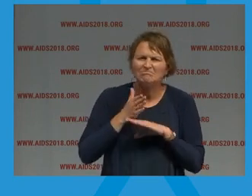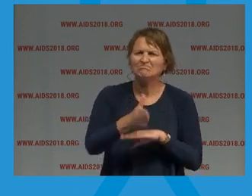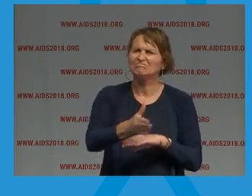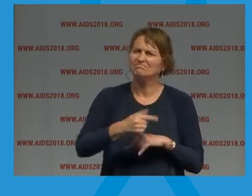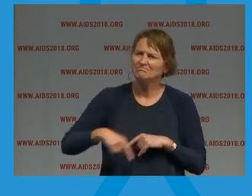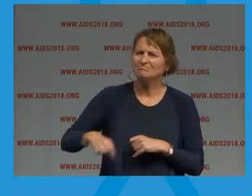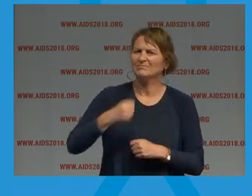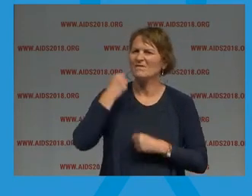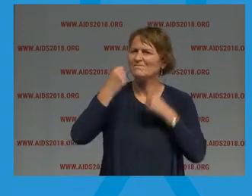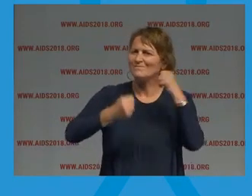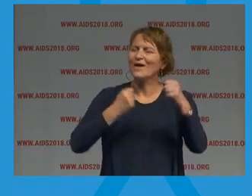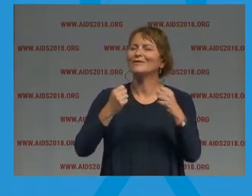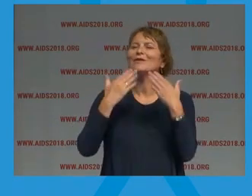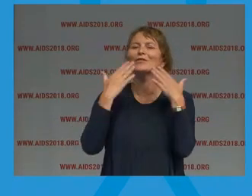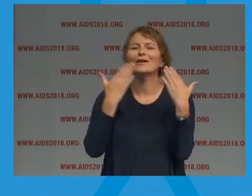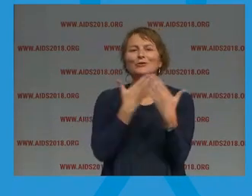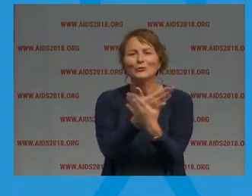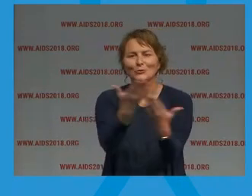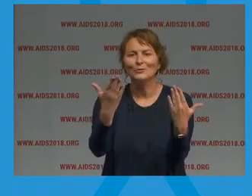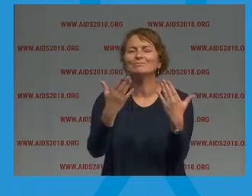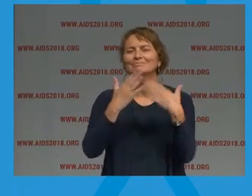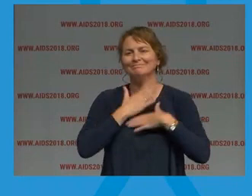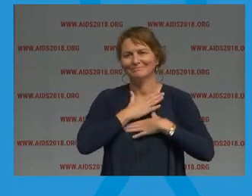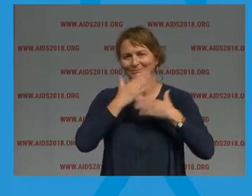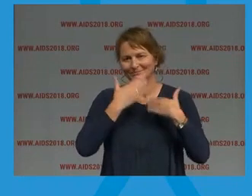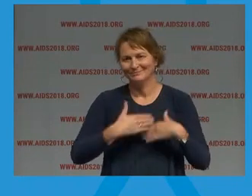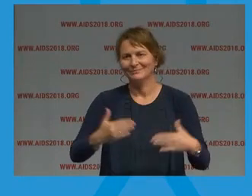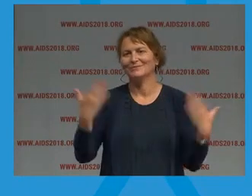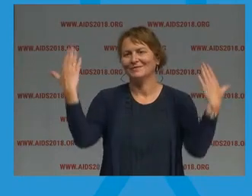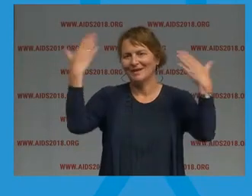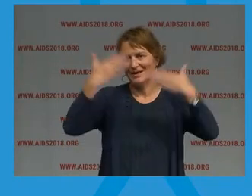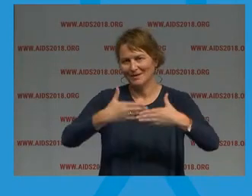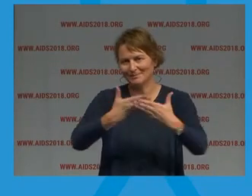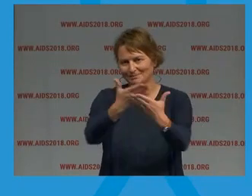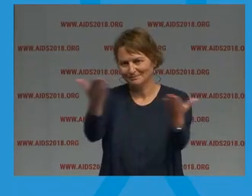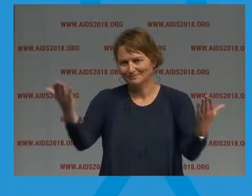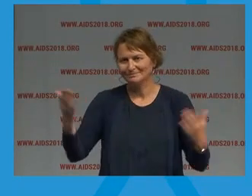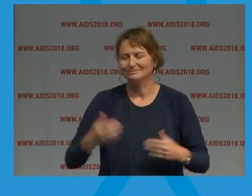again, ladies and gentlemen. Enjoy the rest of your day. Amanda, away to...